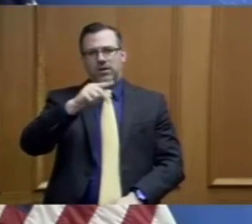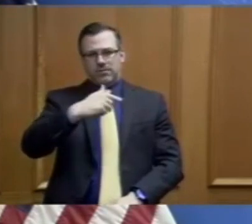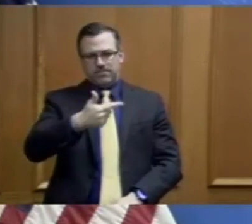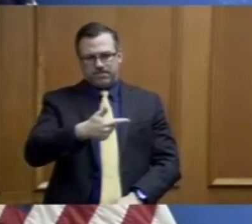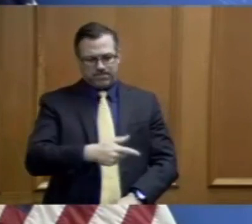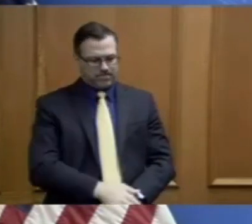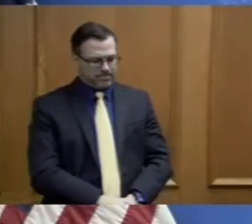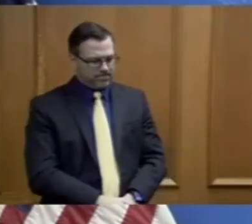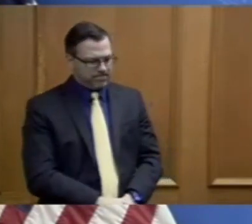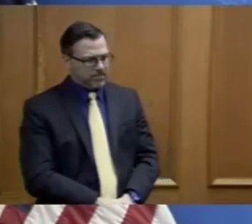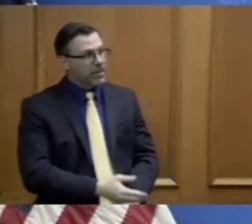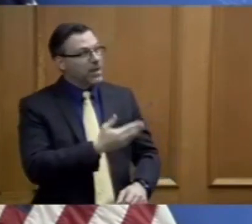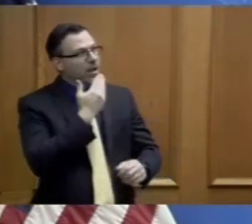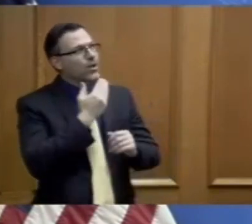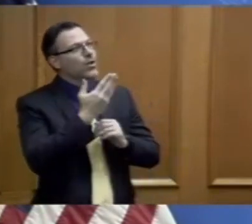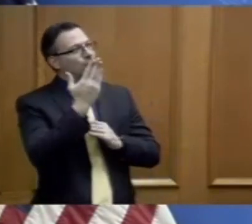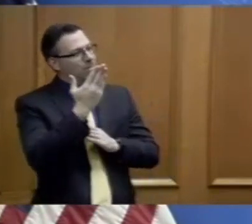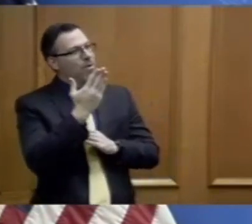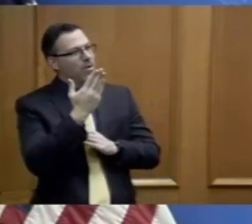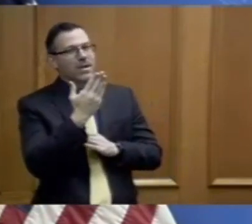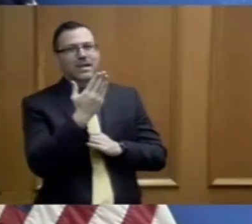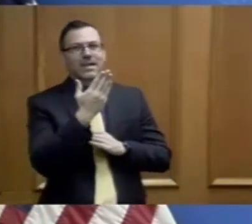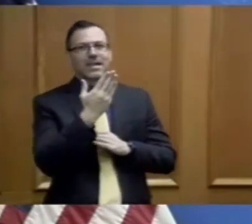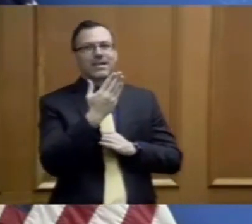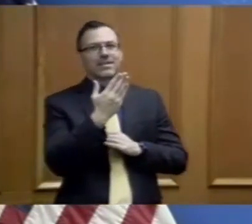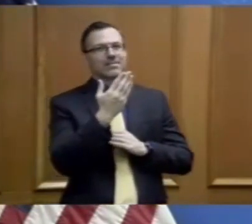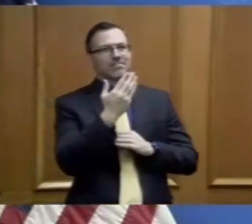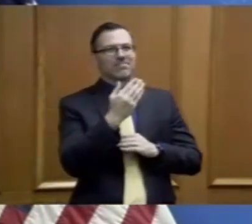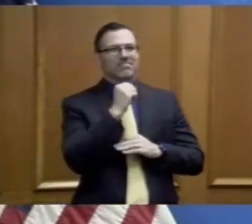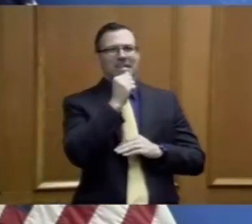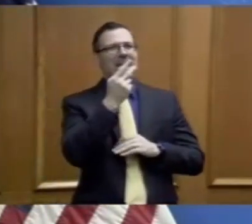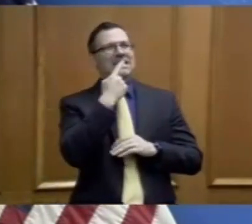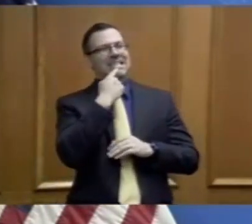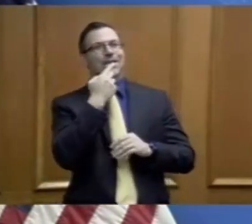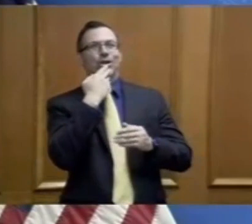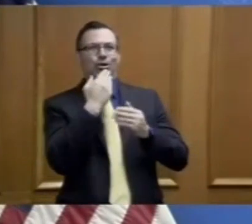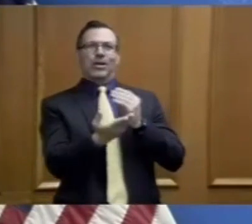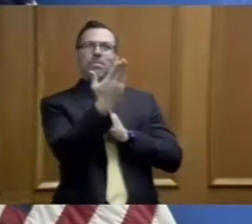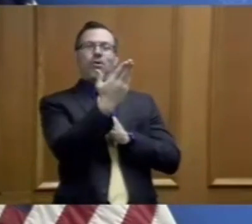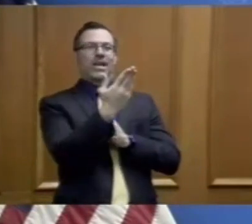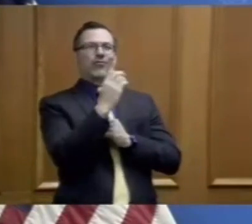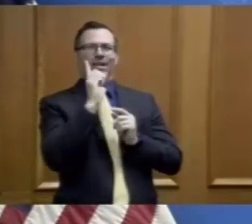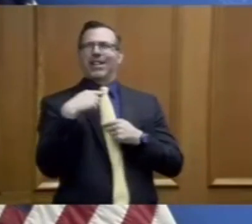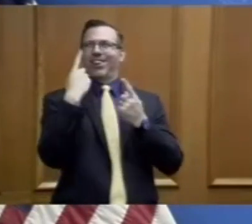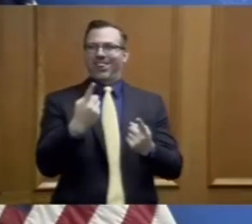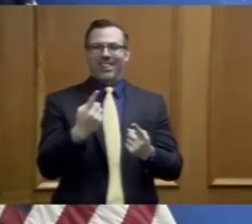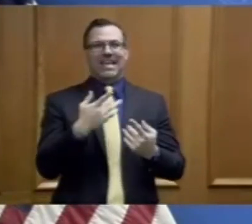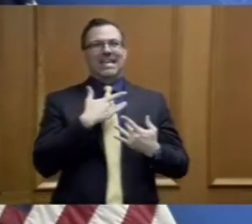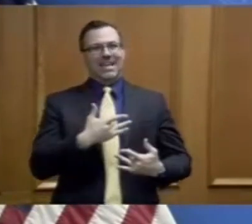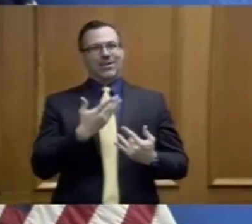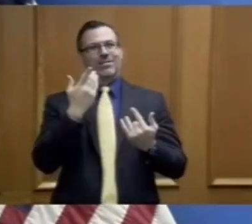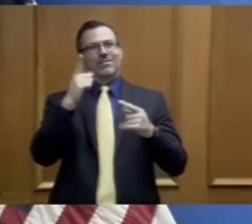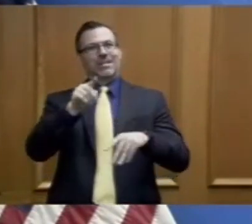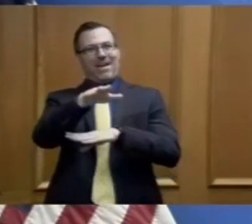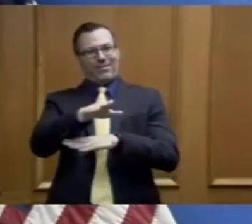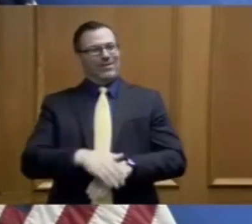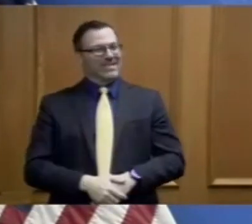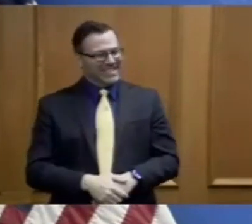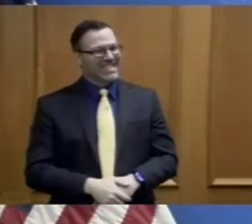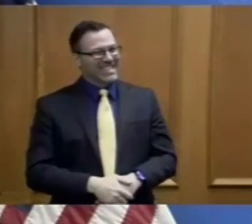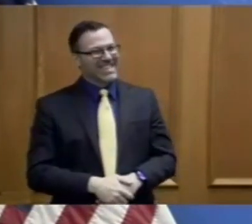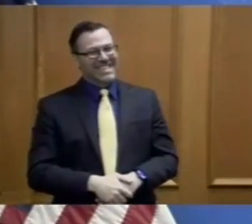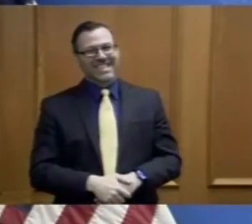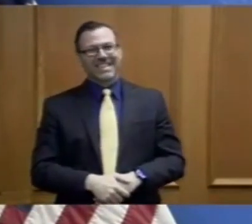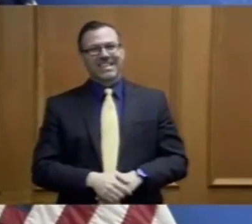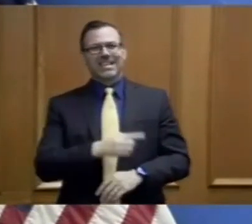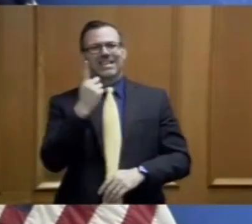Good morning, Governor. It's been a while since we've said that. Here's my question. Yeah, you're right. Would you yeah,